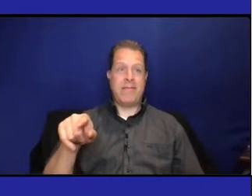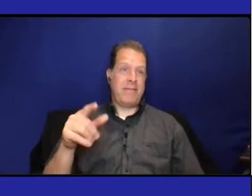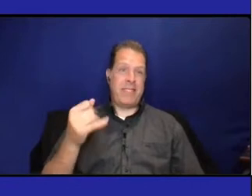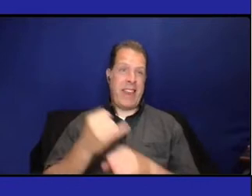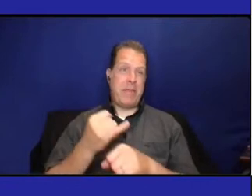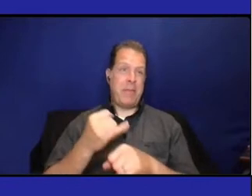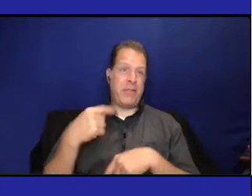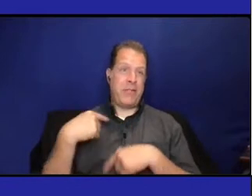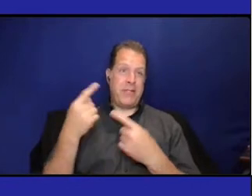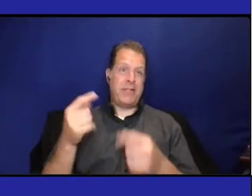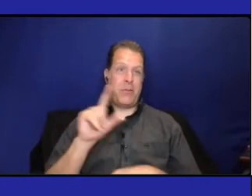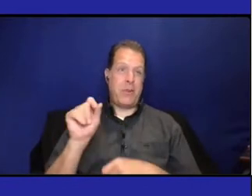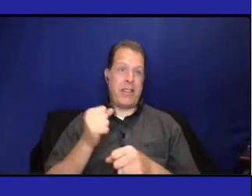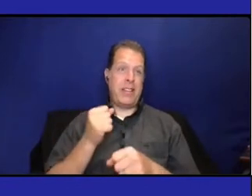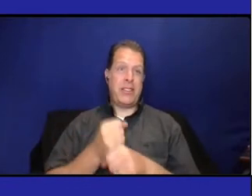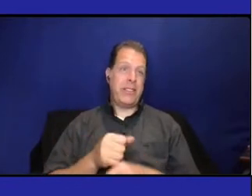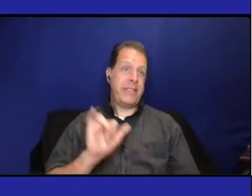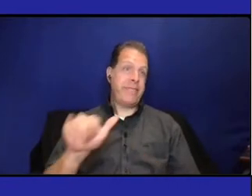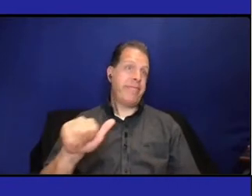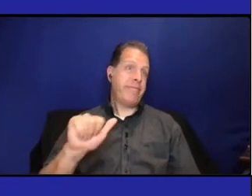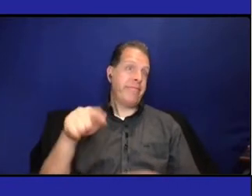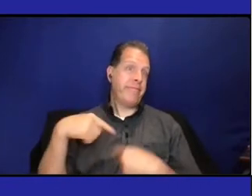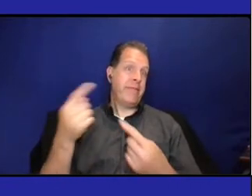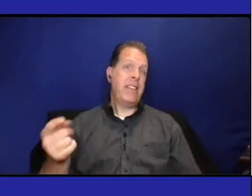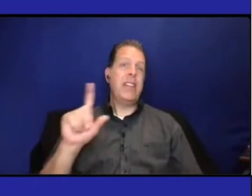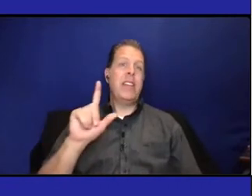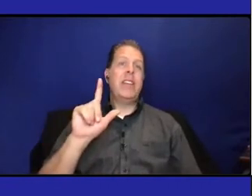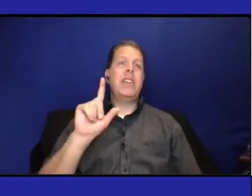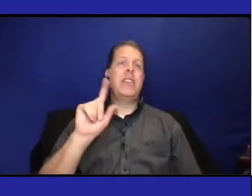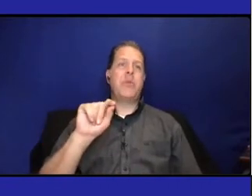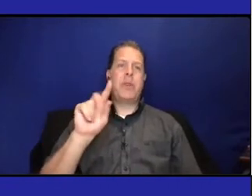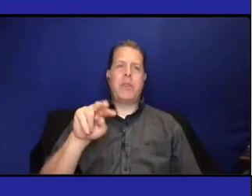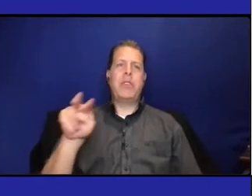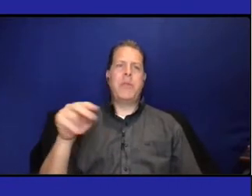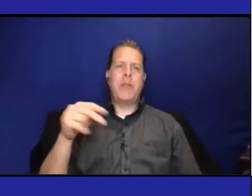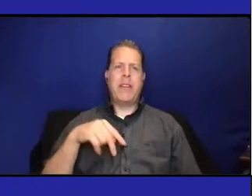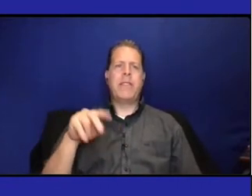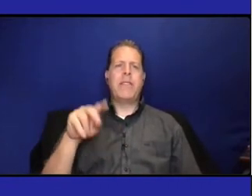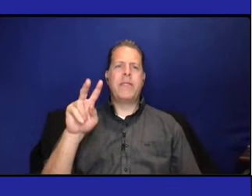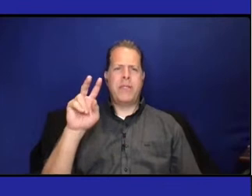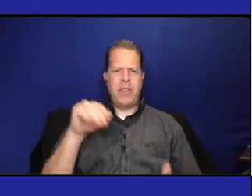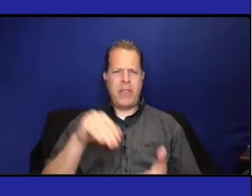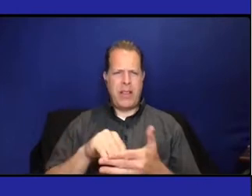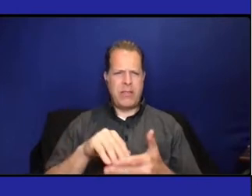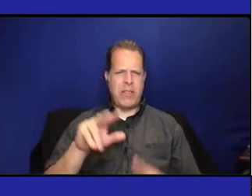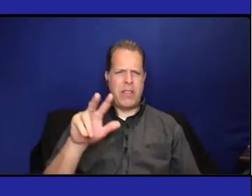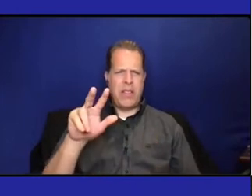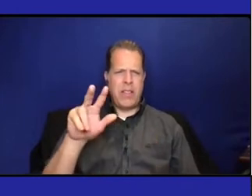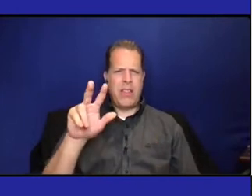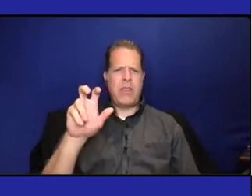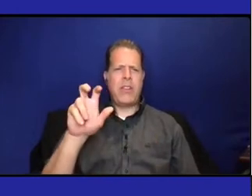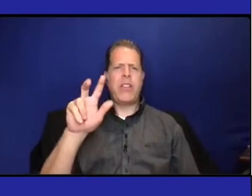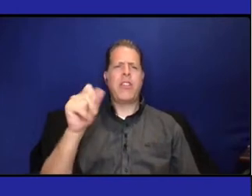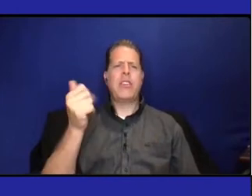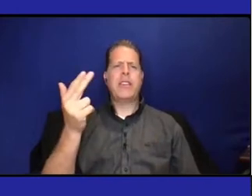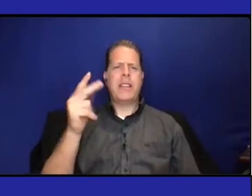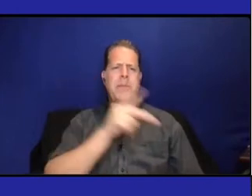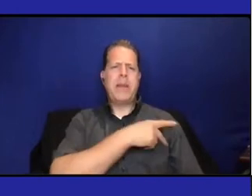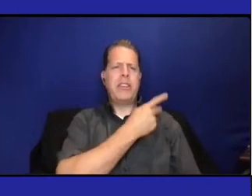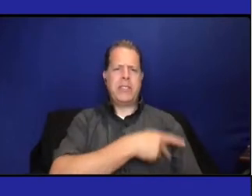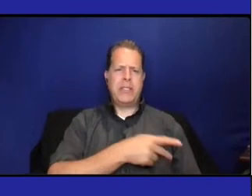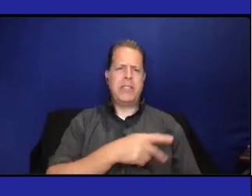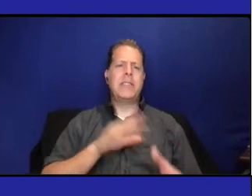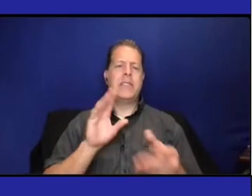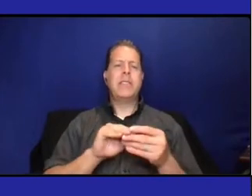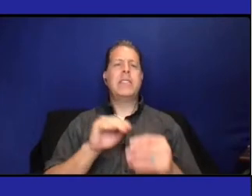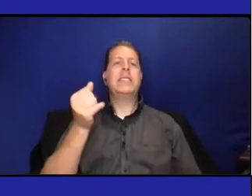years. Last year, in 2022, we had 2,313 patient visits. The clinic itself occupies just over 1,700